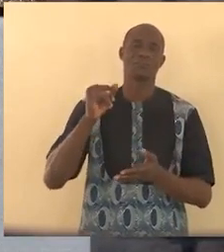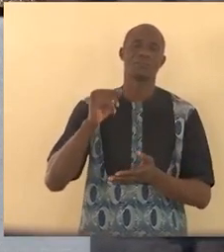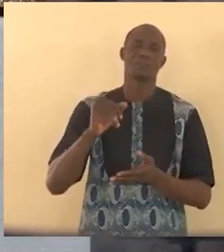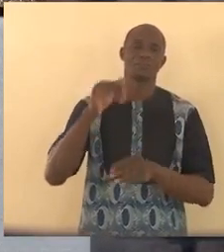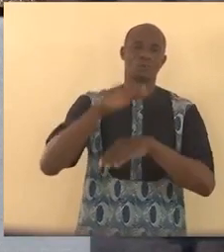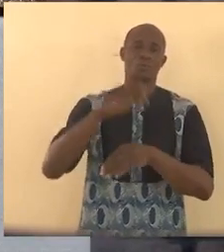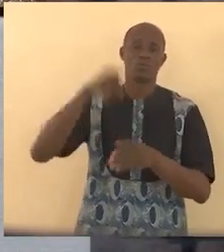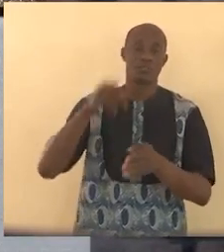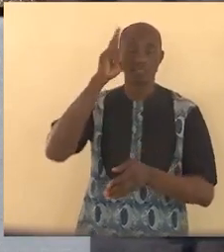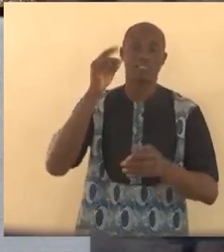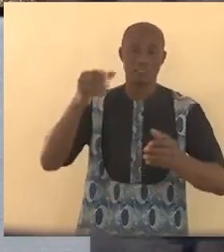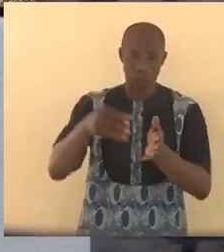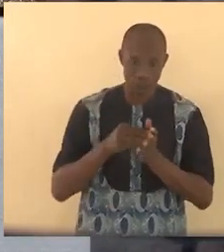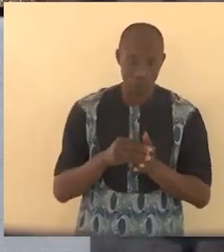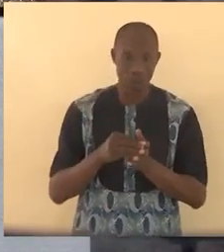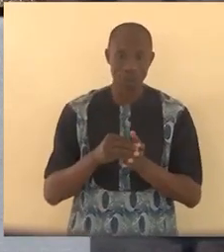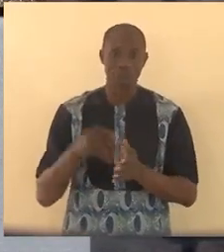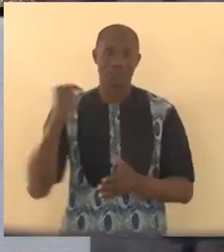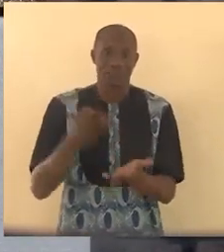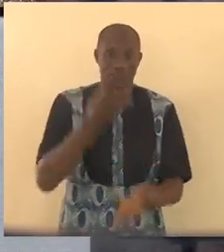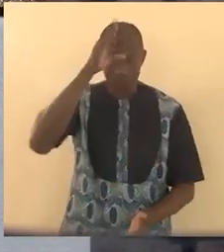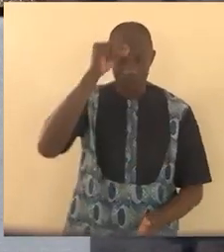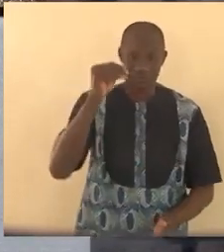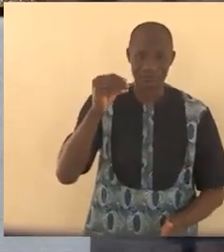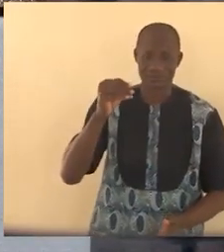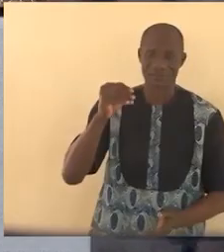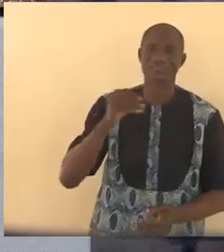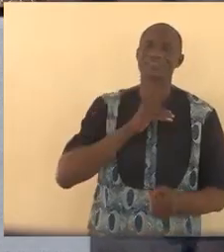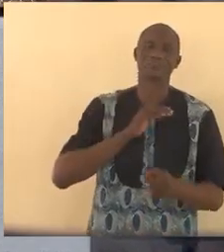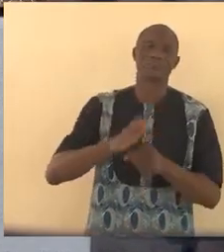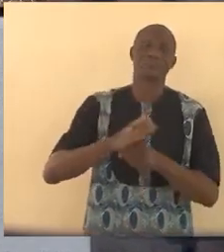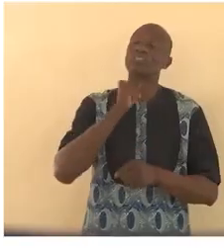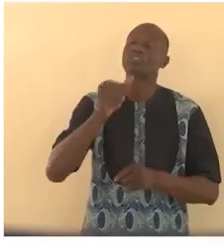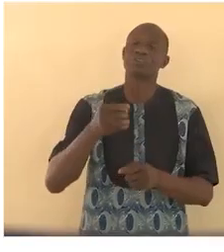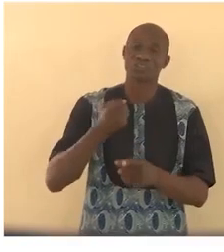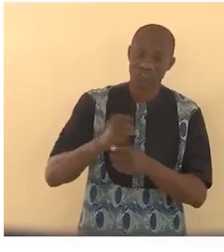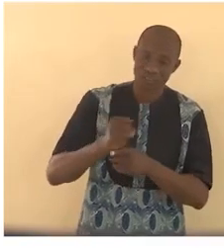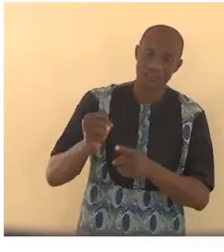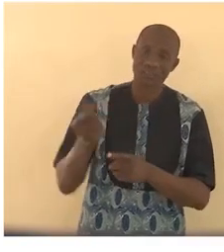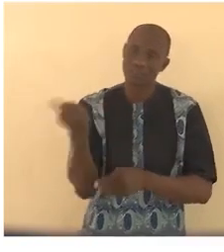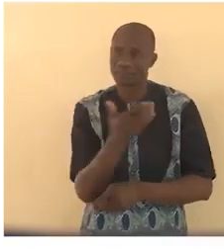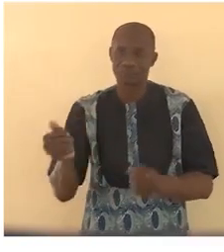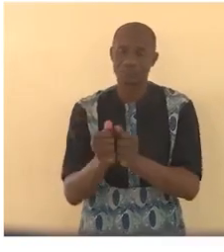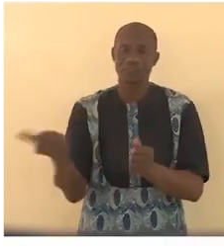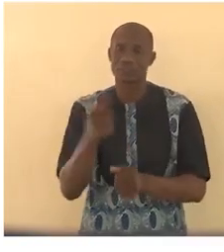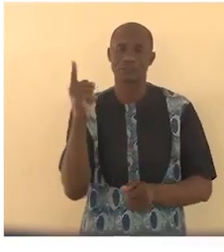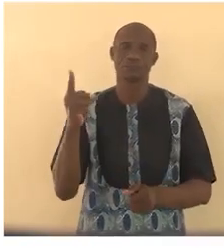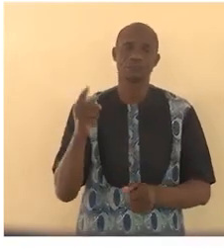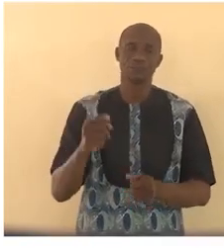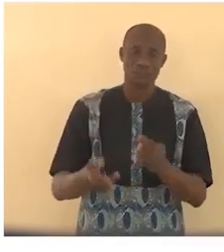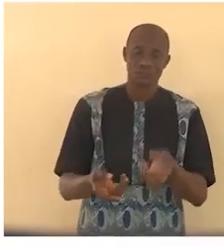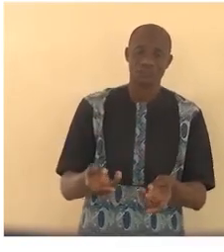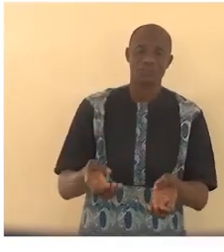he owned. The rich man thought he was self-sufficient. He did not share anything with anyone. Even